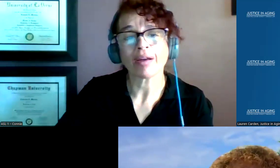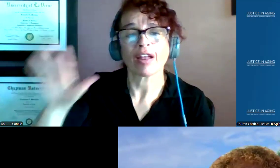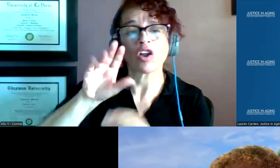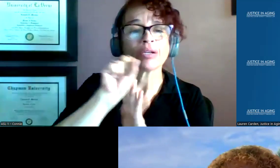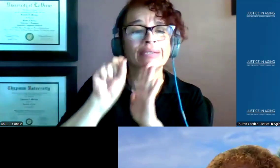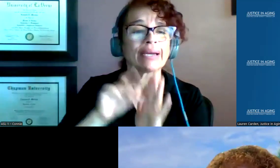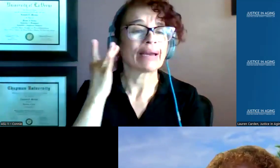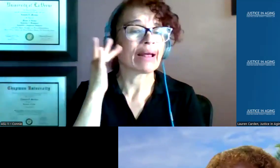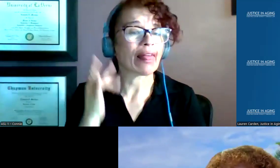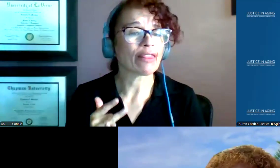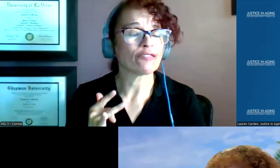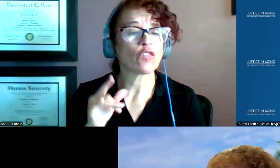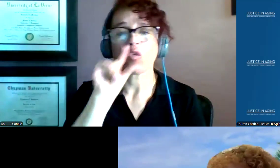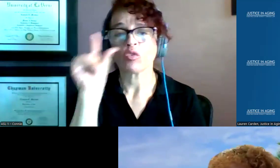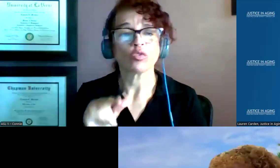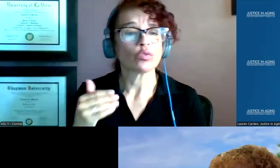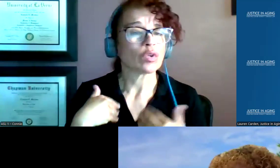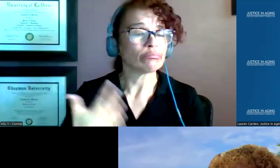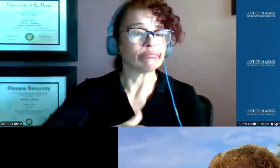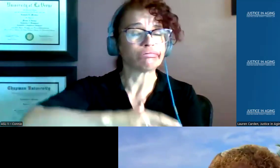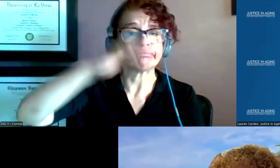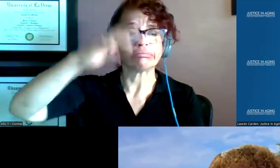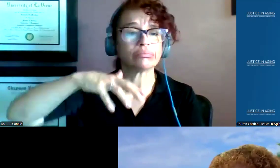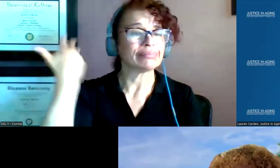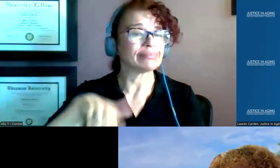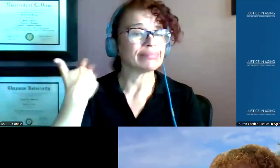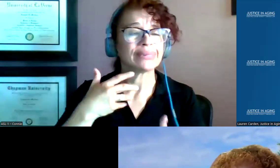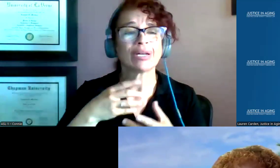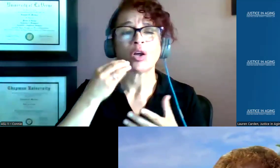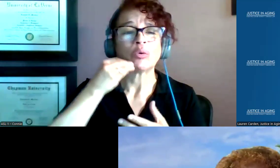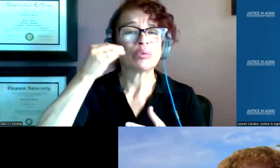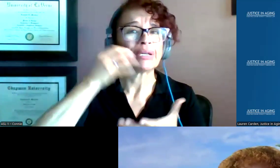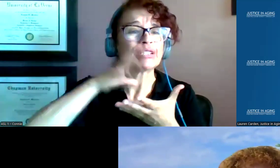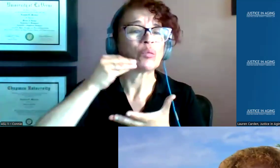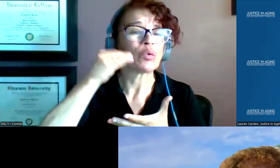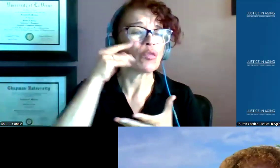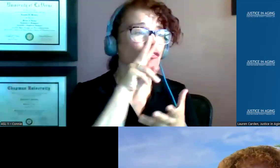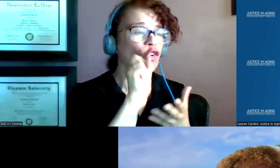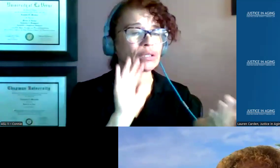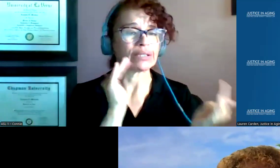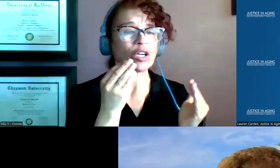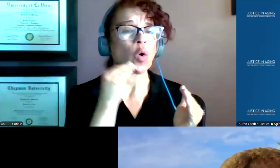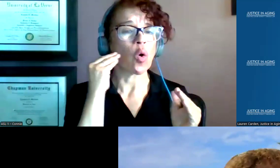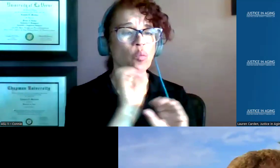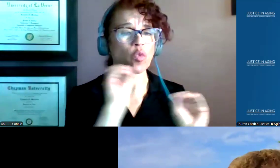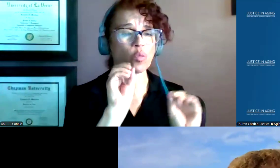of California, where you have pockets of very, very well and expensive homes versus homeless folks. I